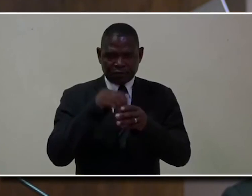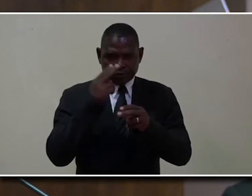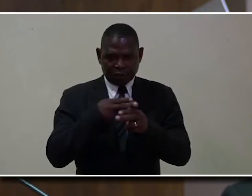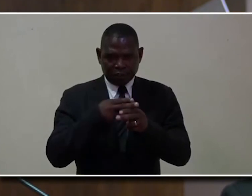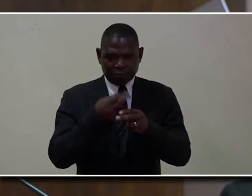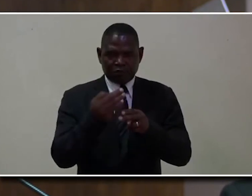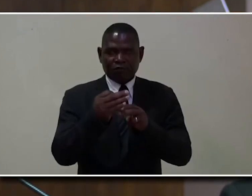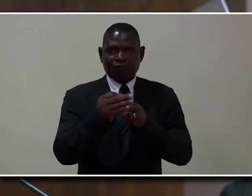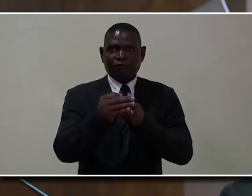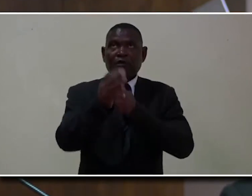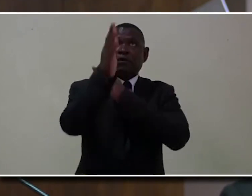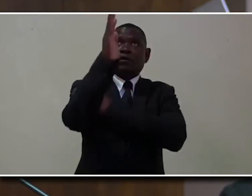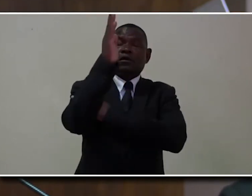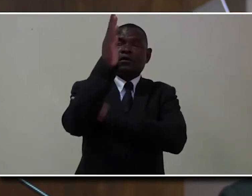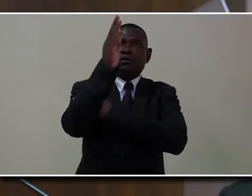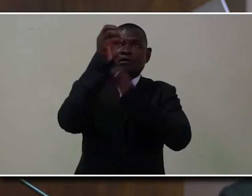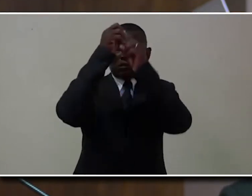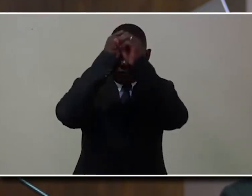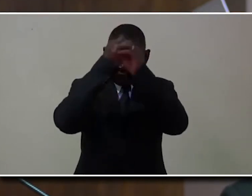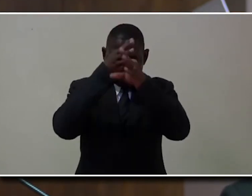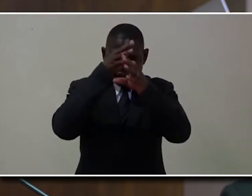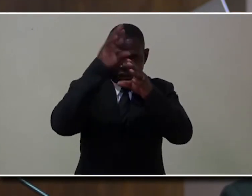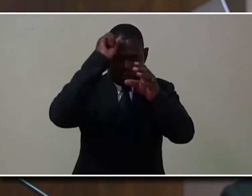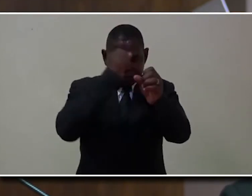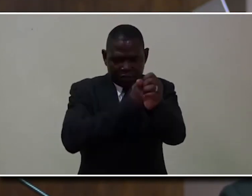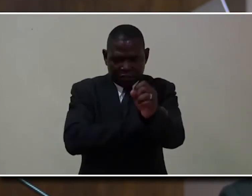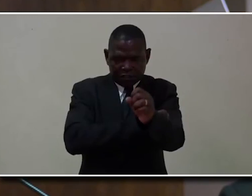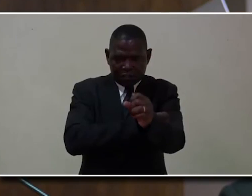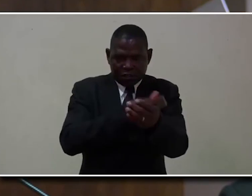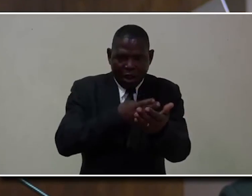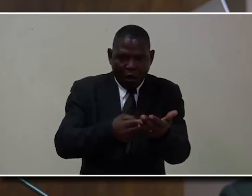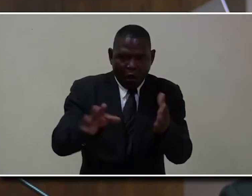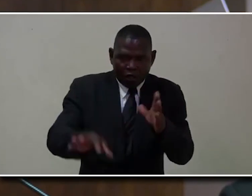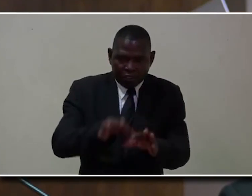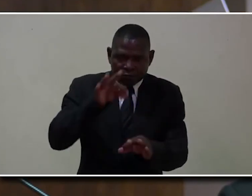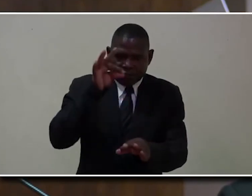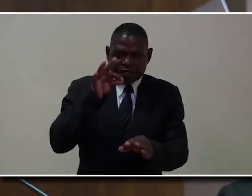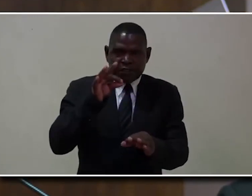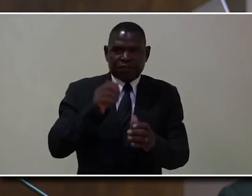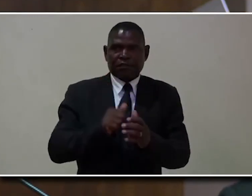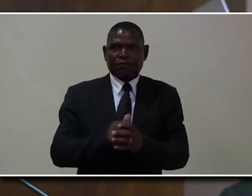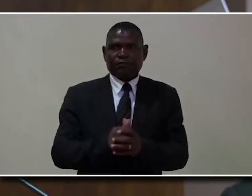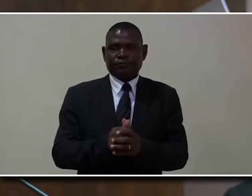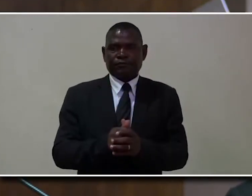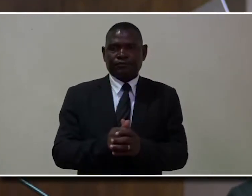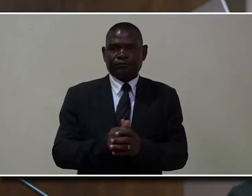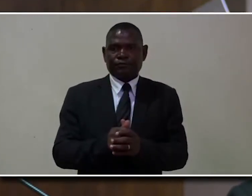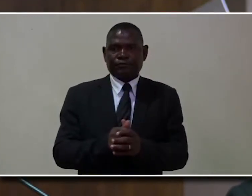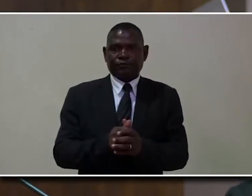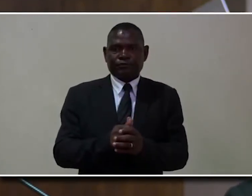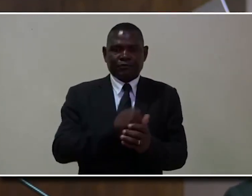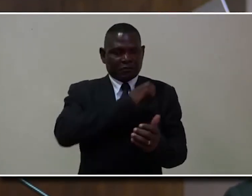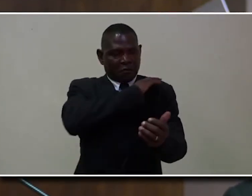and the Holy Spirit. Muzina la mulungu, atate mwana ndi mzimu oyera. Almighty